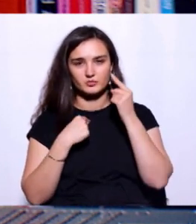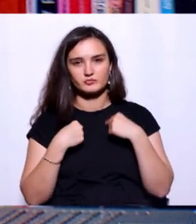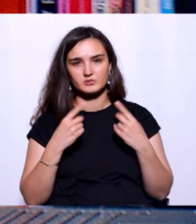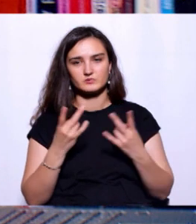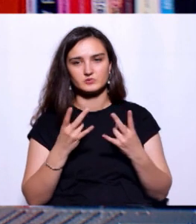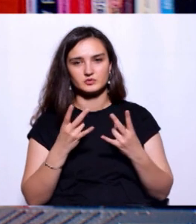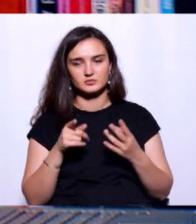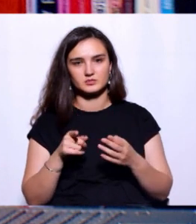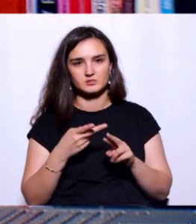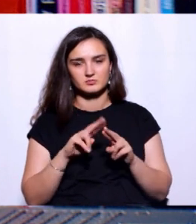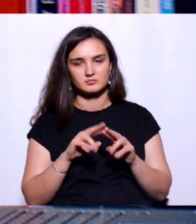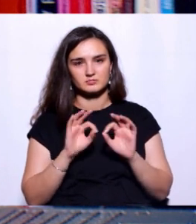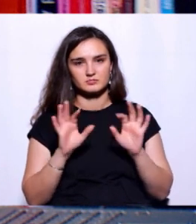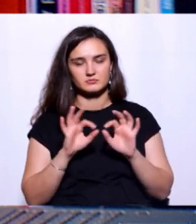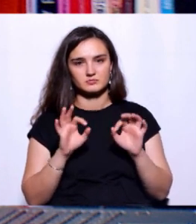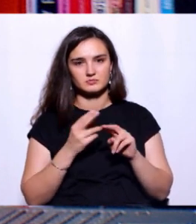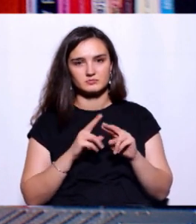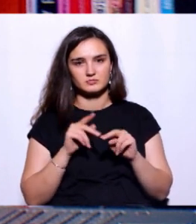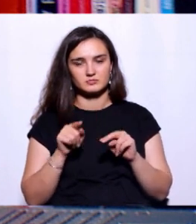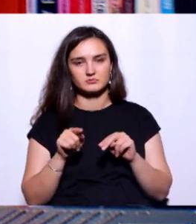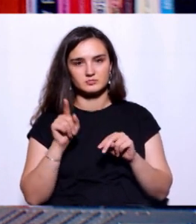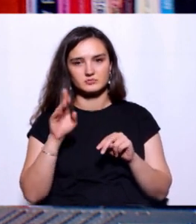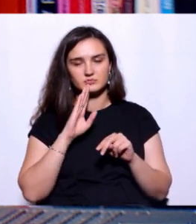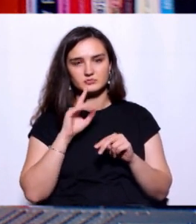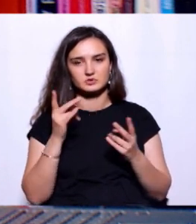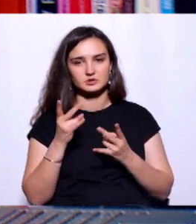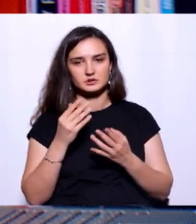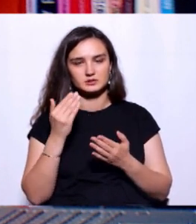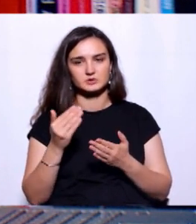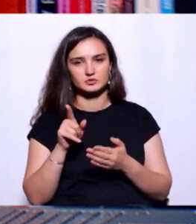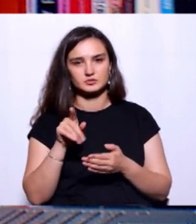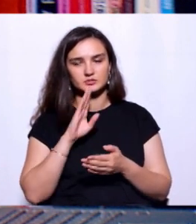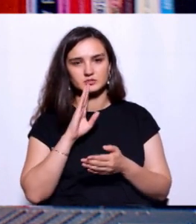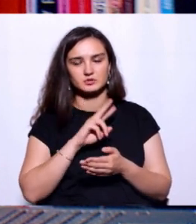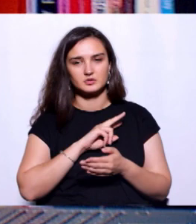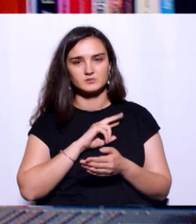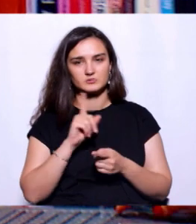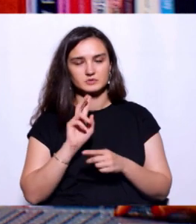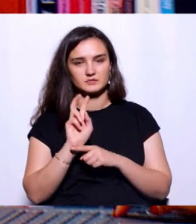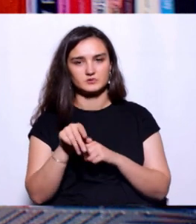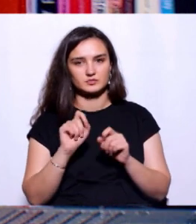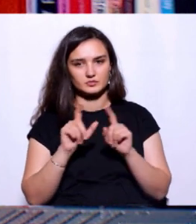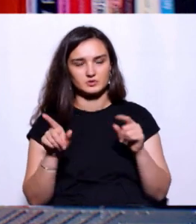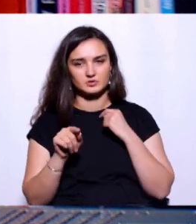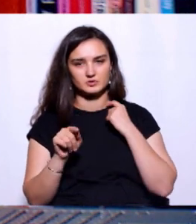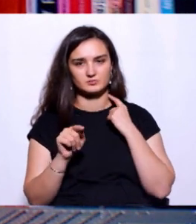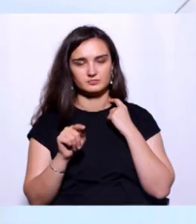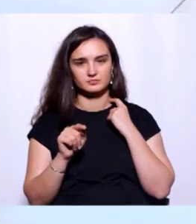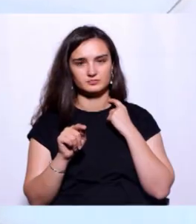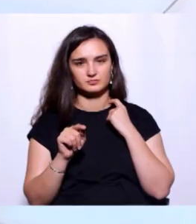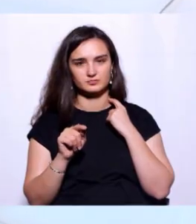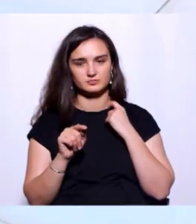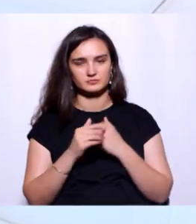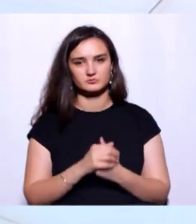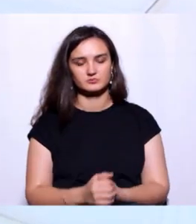need the subject pronoun, so it's she needs, or she likes to go to school.